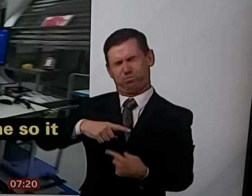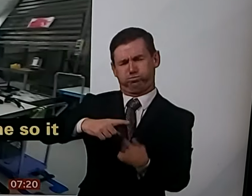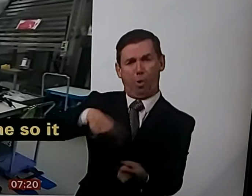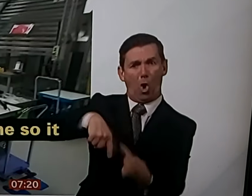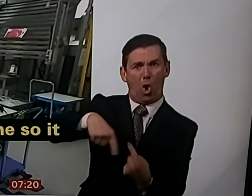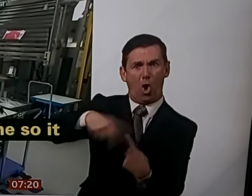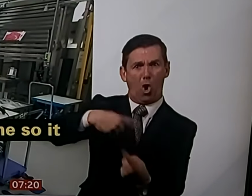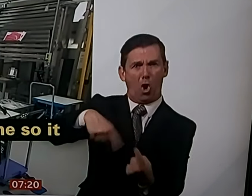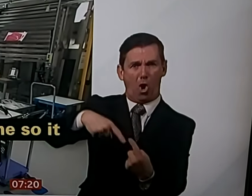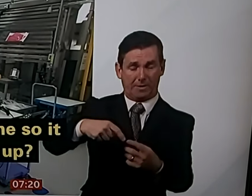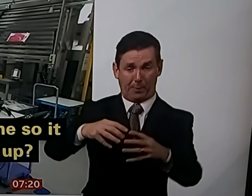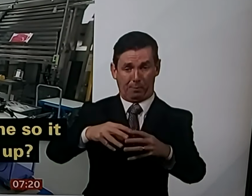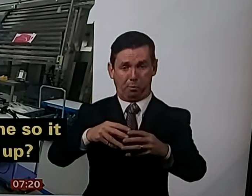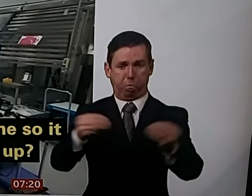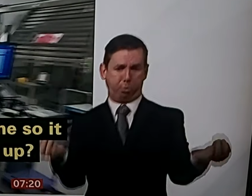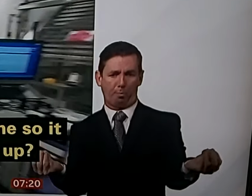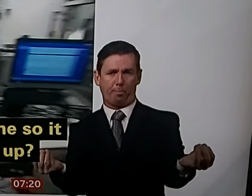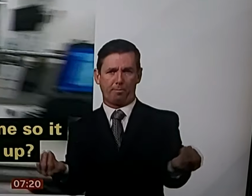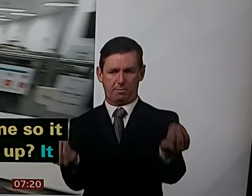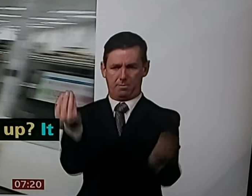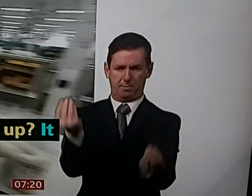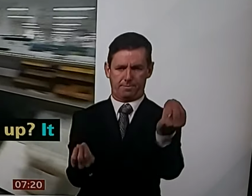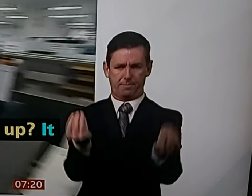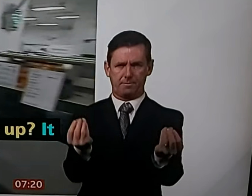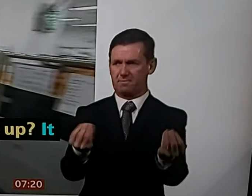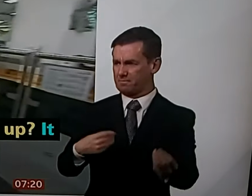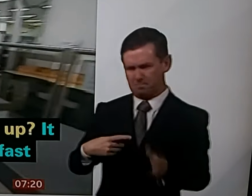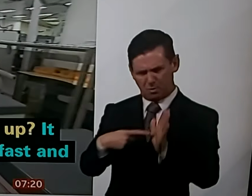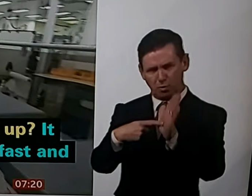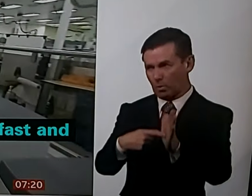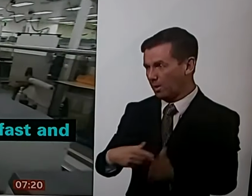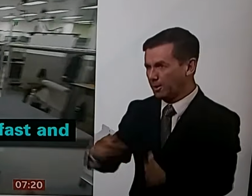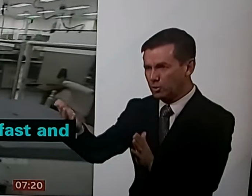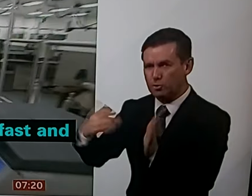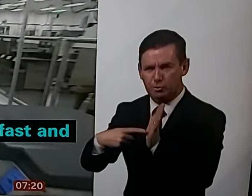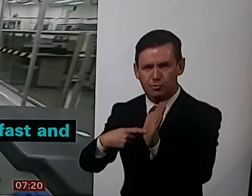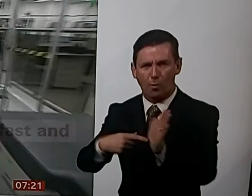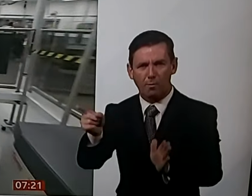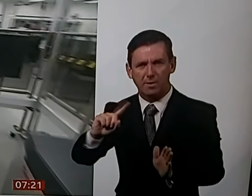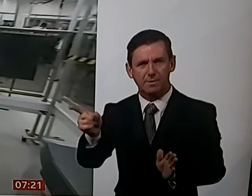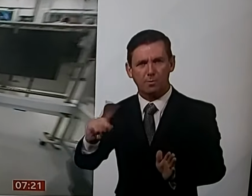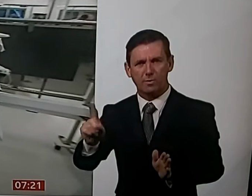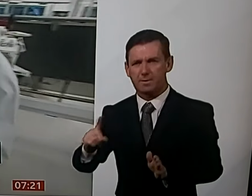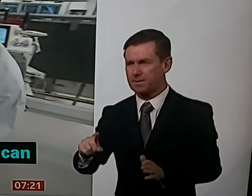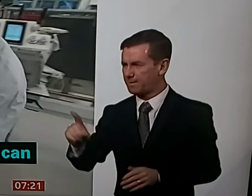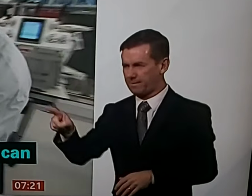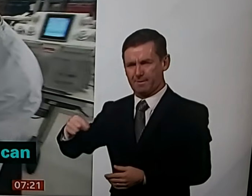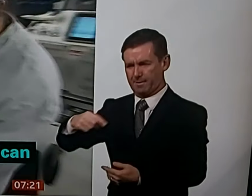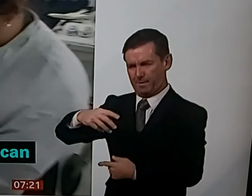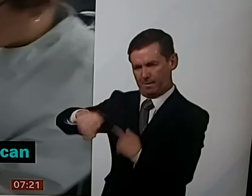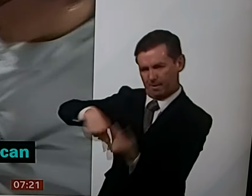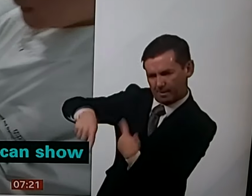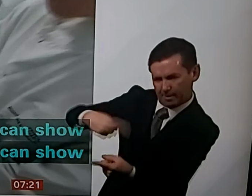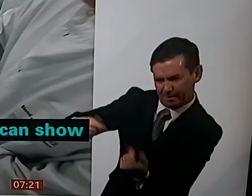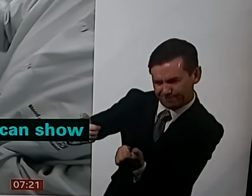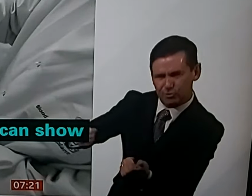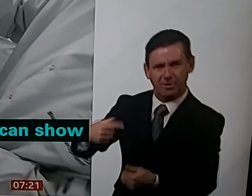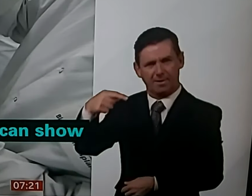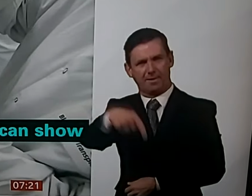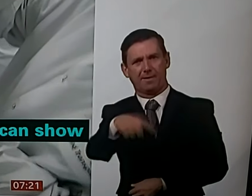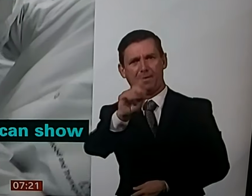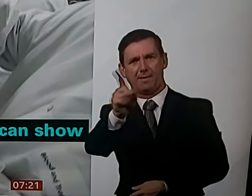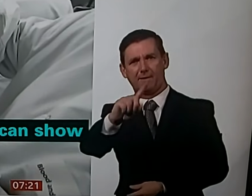the six parts or something. Yes, show it. So what happens next? So it comes off this machine and then it comes into here.